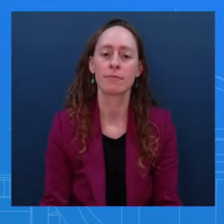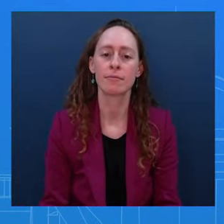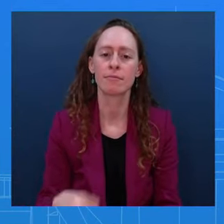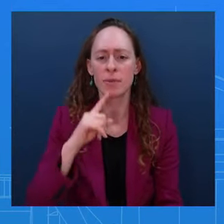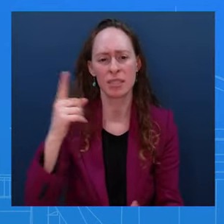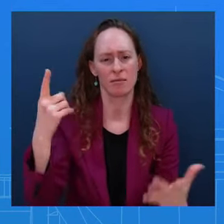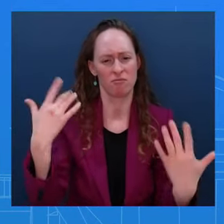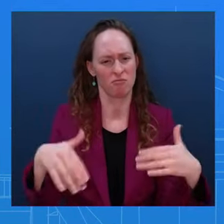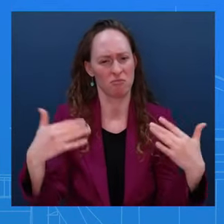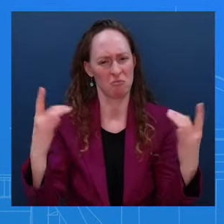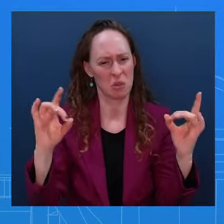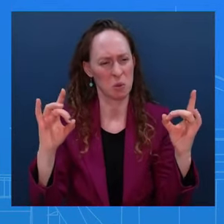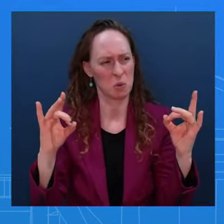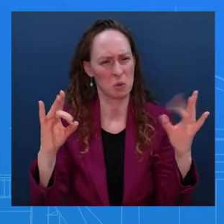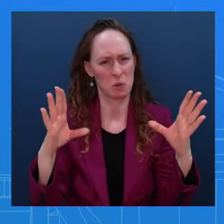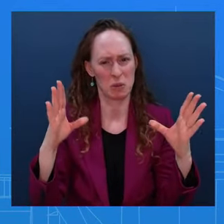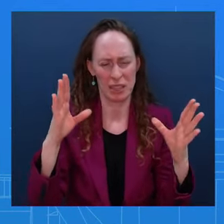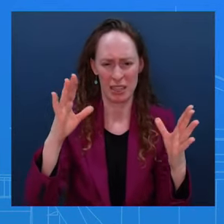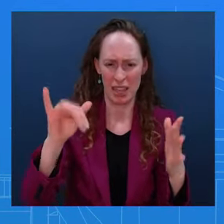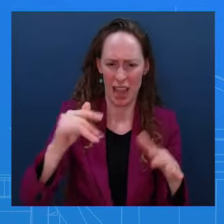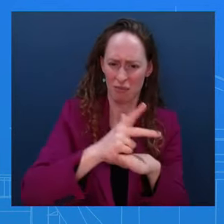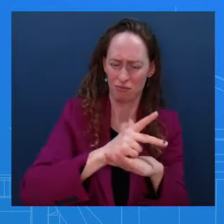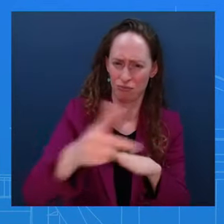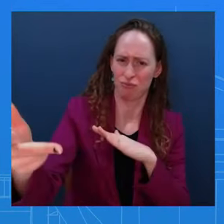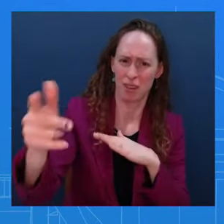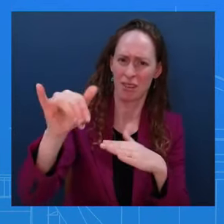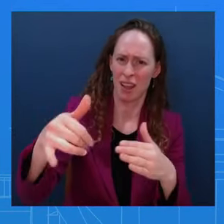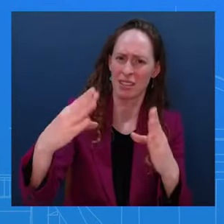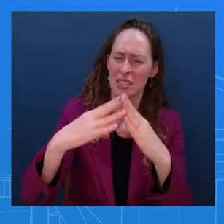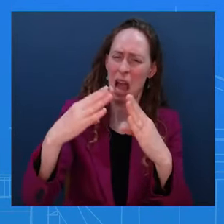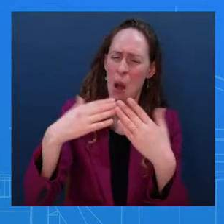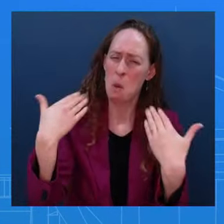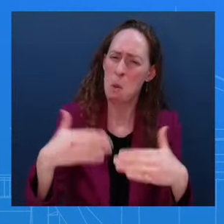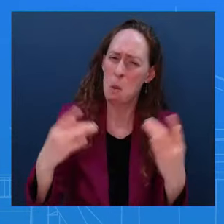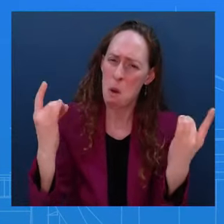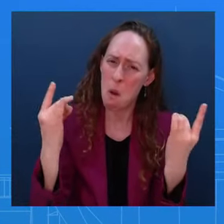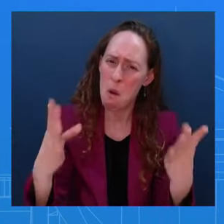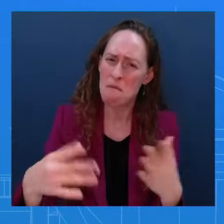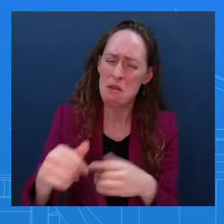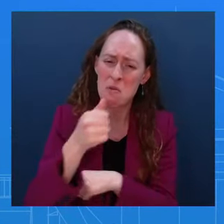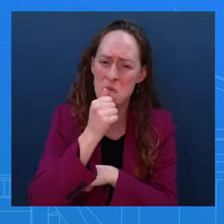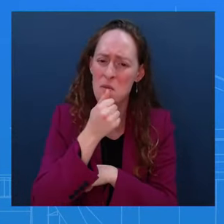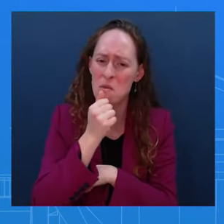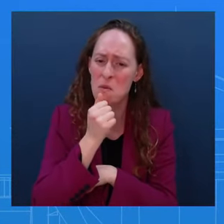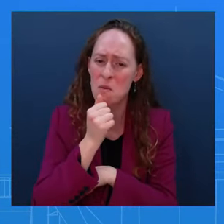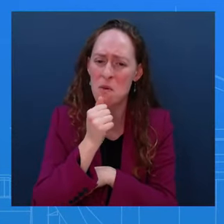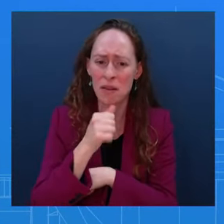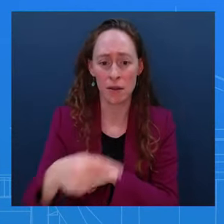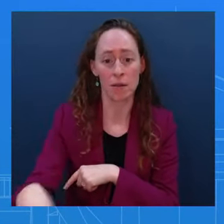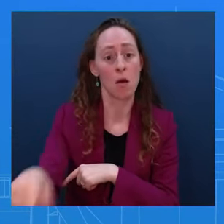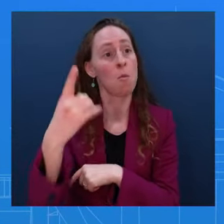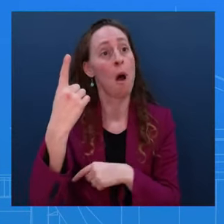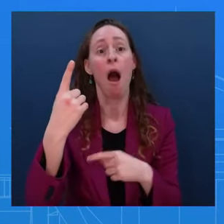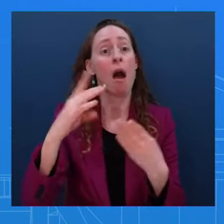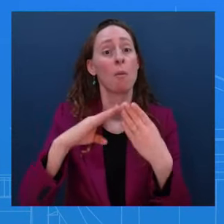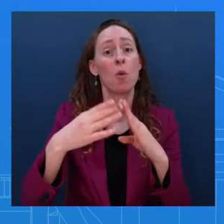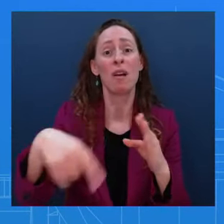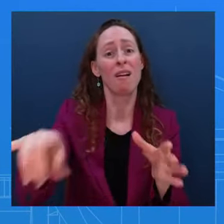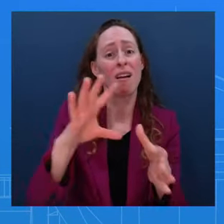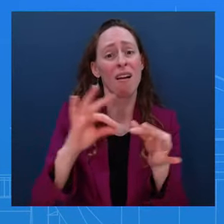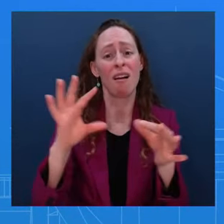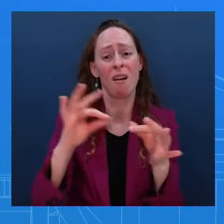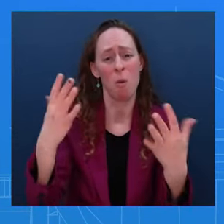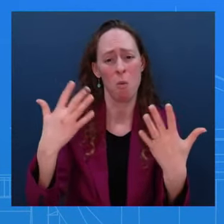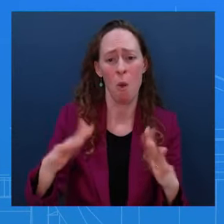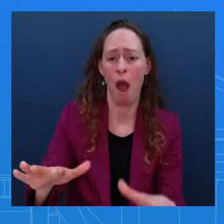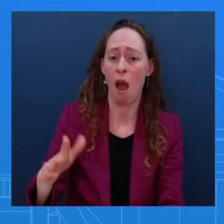happens specifically in this community. And look, one of the things that we've heard from this community, they do not want to be just known for one event, right? But